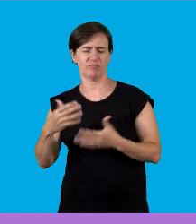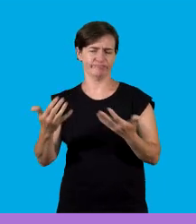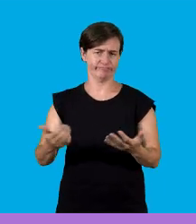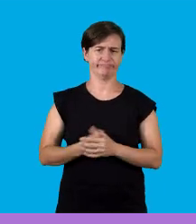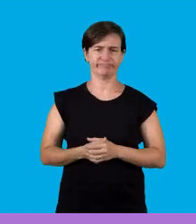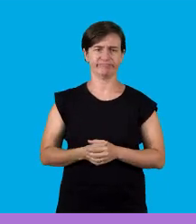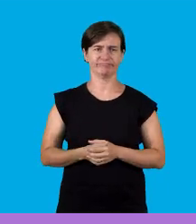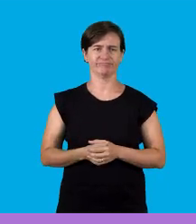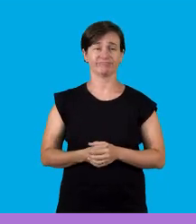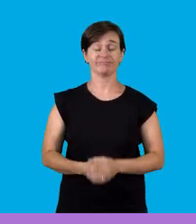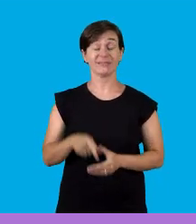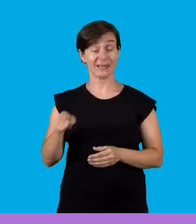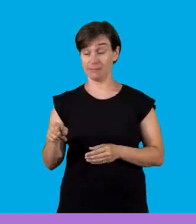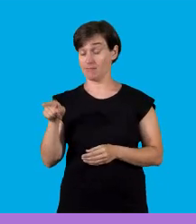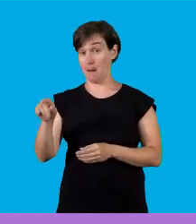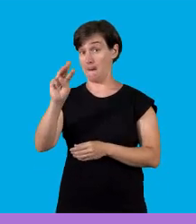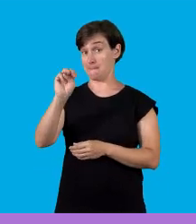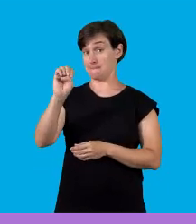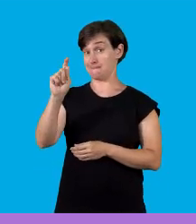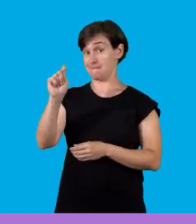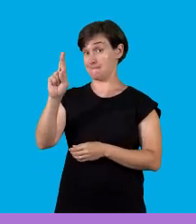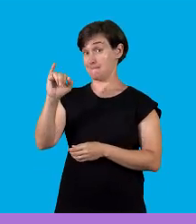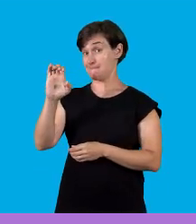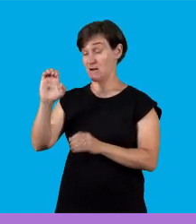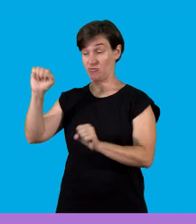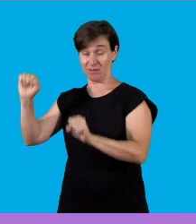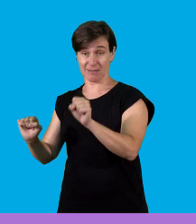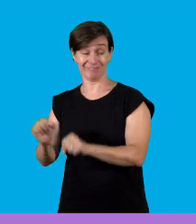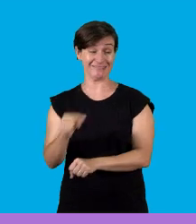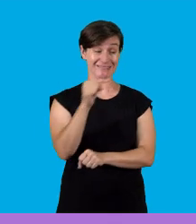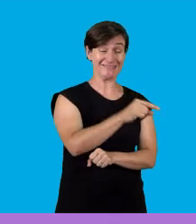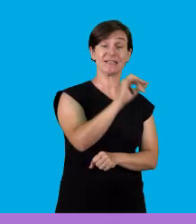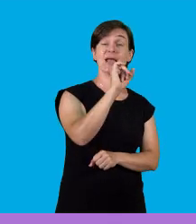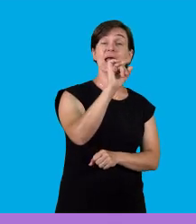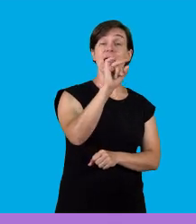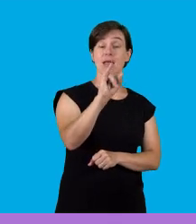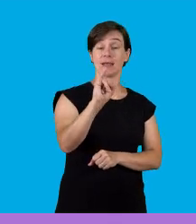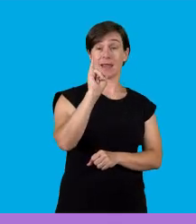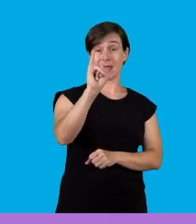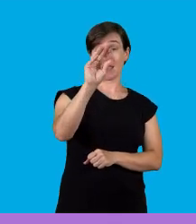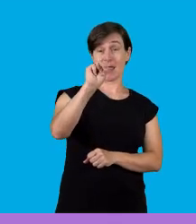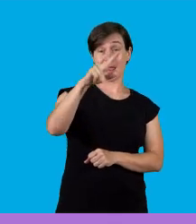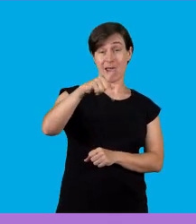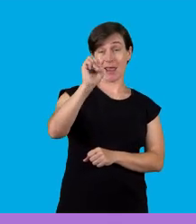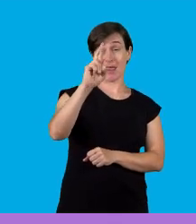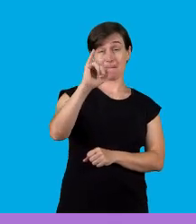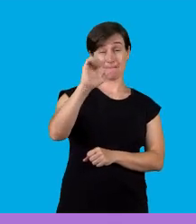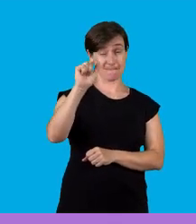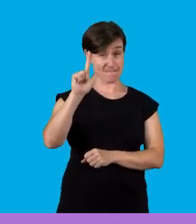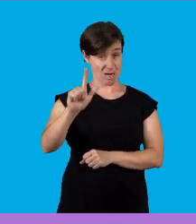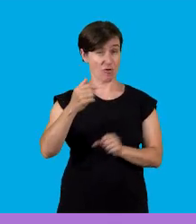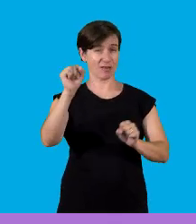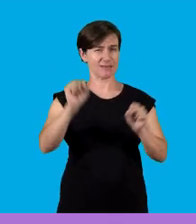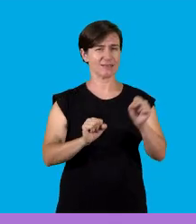on the other hand, right, we have what we call the imperial system. Okay, now let's see. This was first